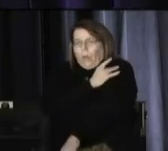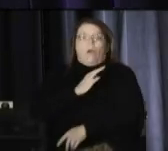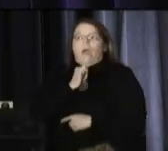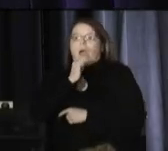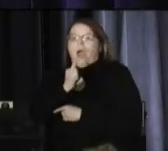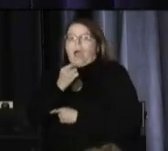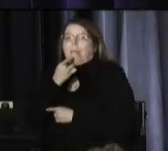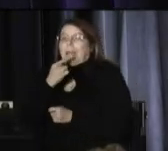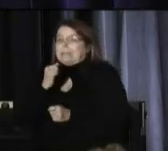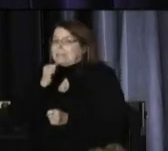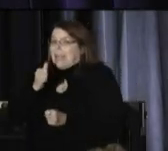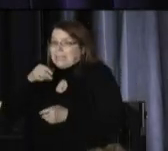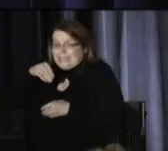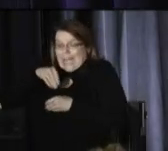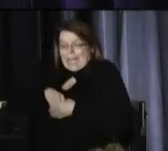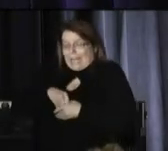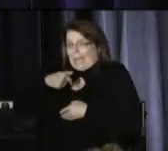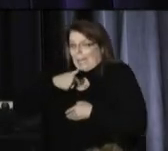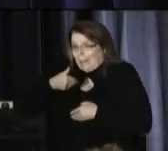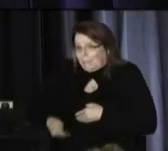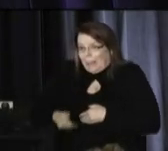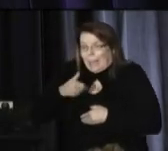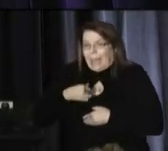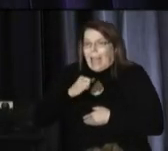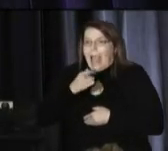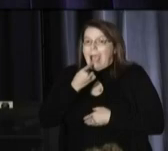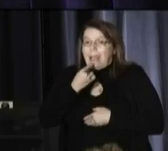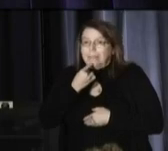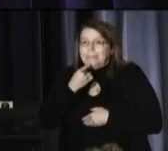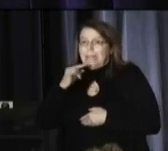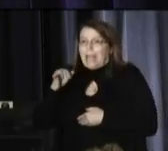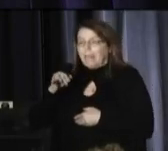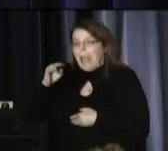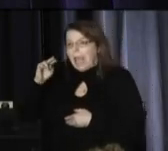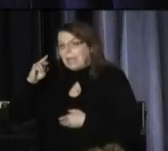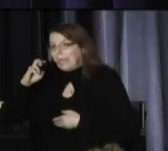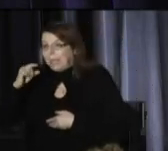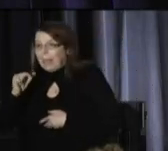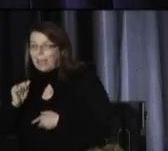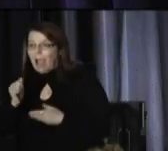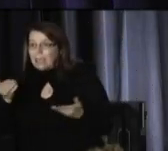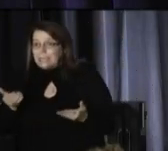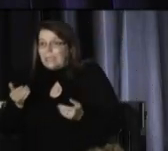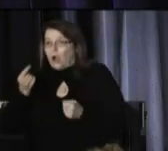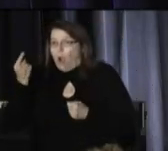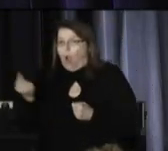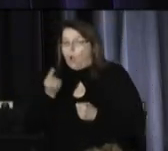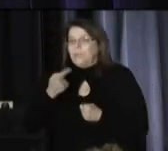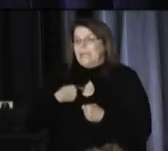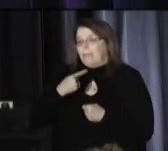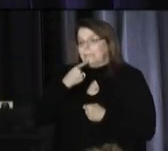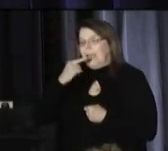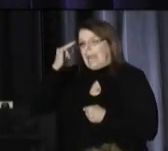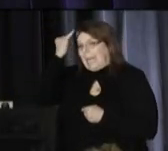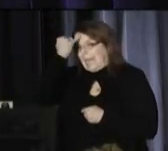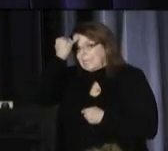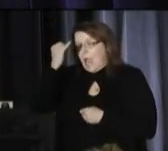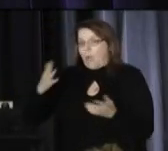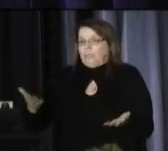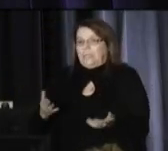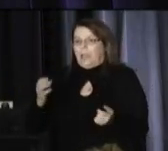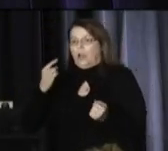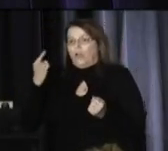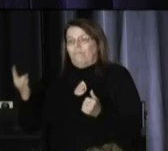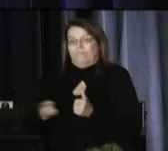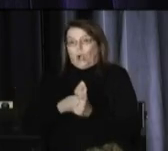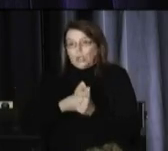saying it's not in me. I'm saying La Negra is here always. I'm saying La India was here first, paddle shushing